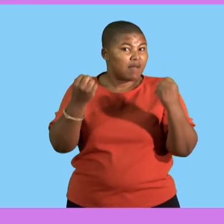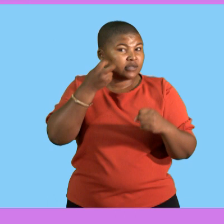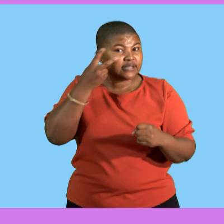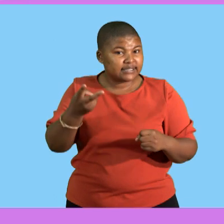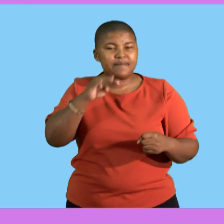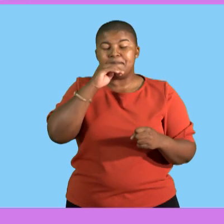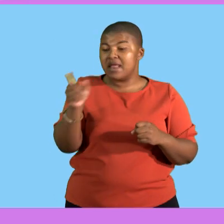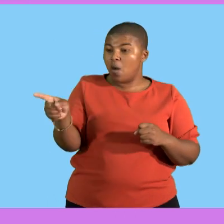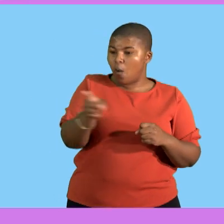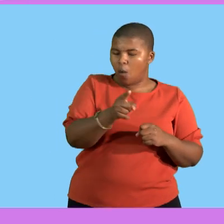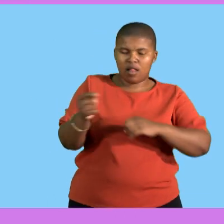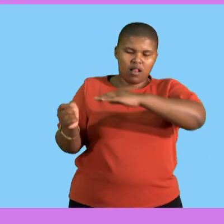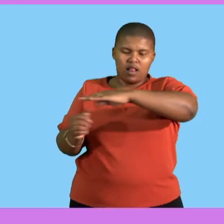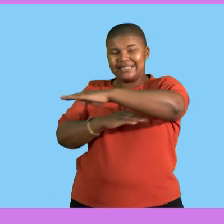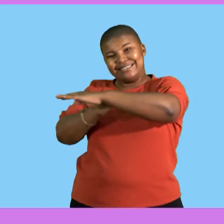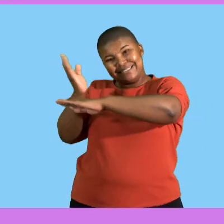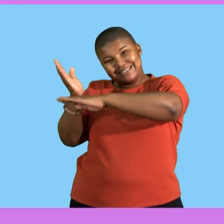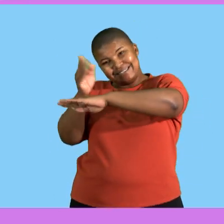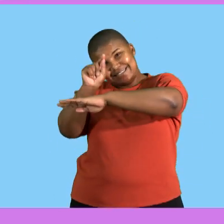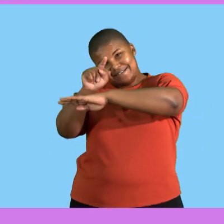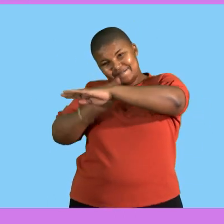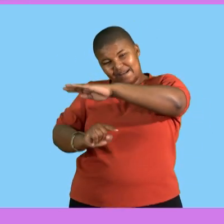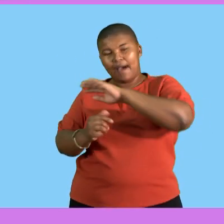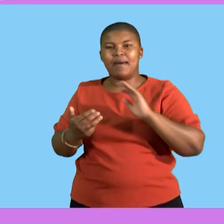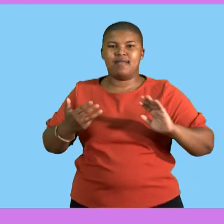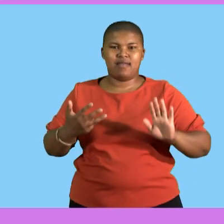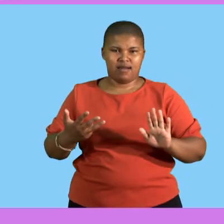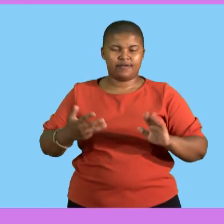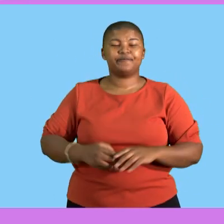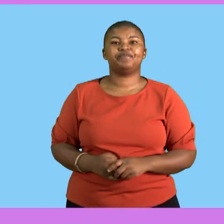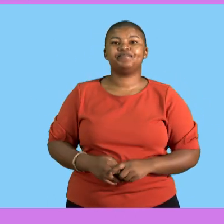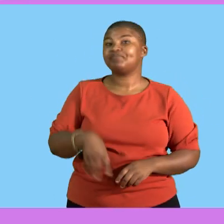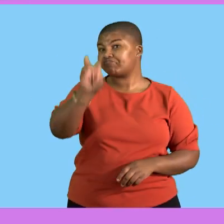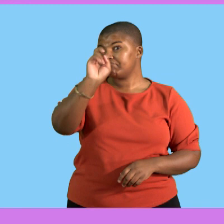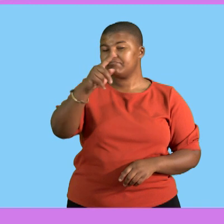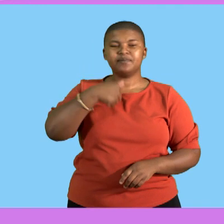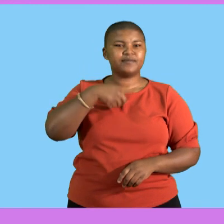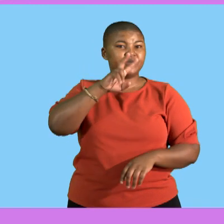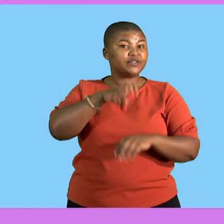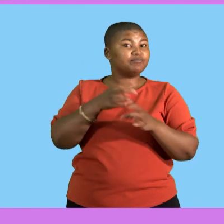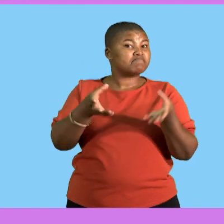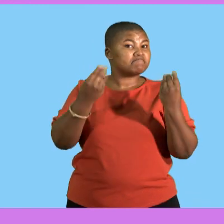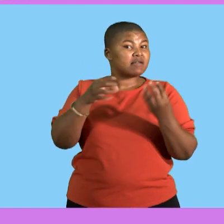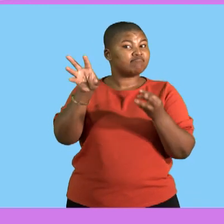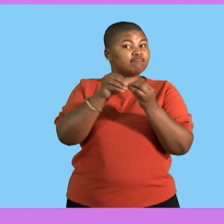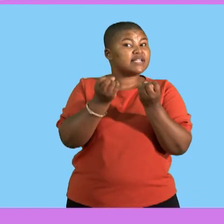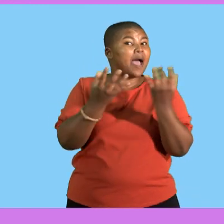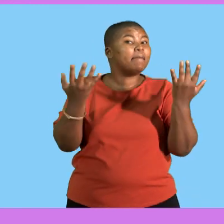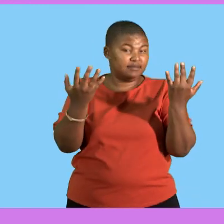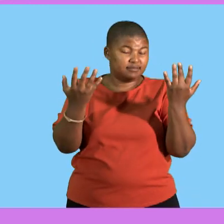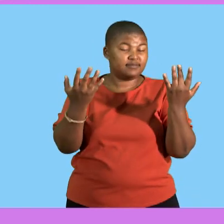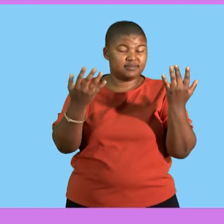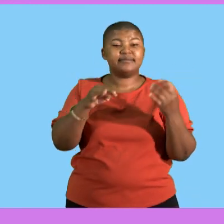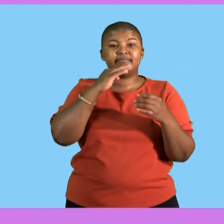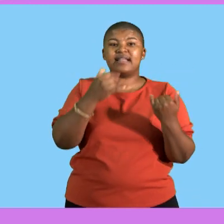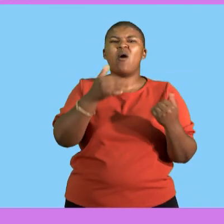be divided by 9. Right, now I need to find the sum of all these values. Now, adding all these